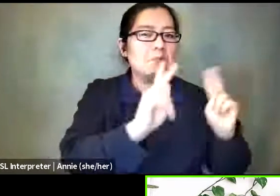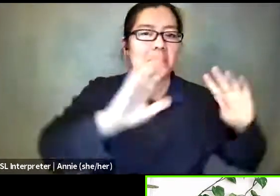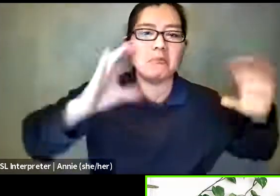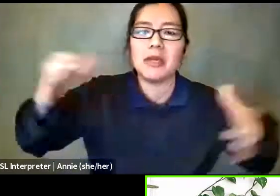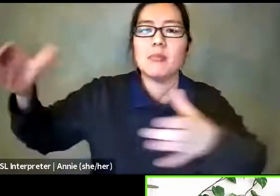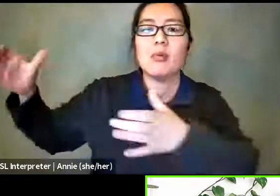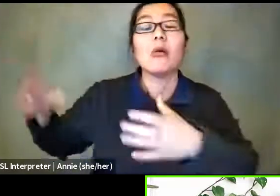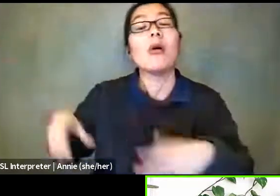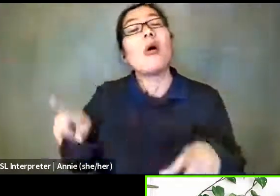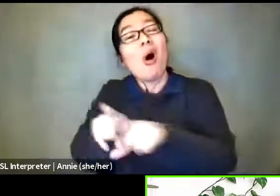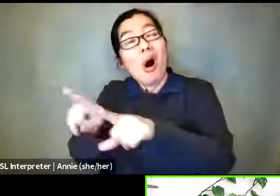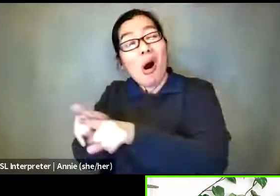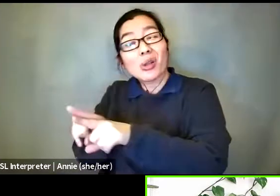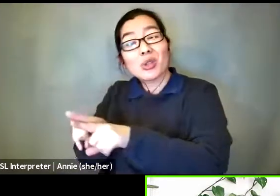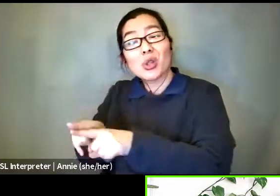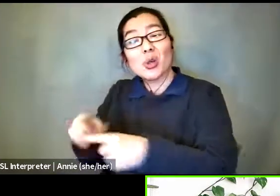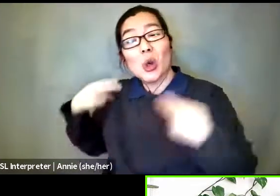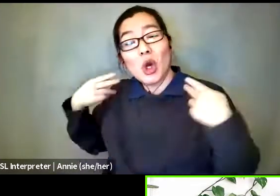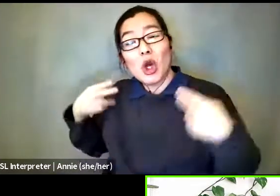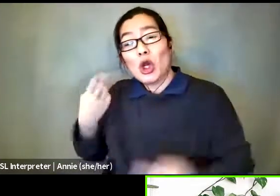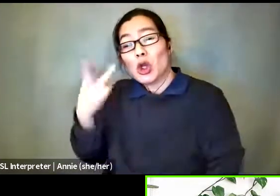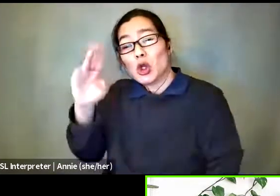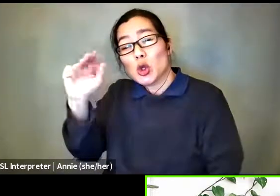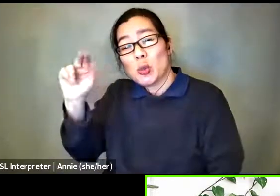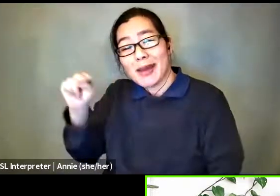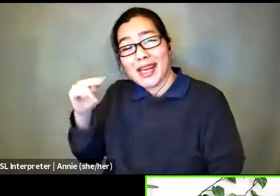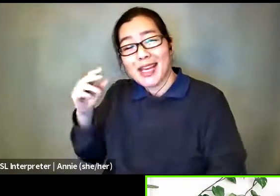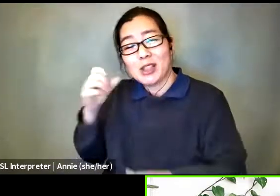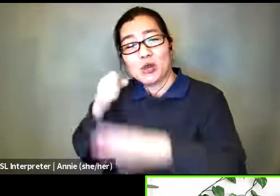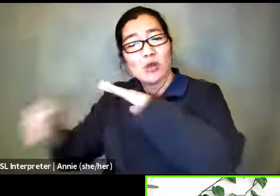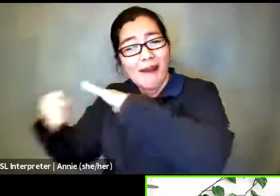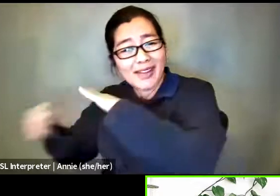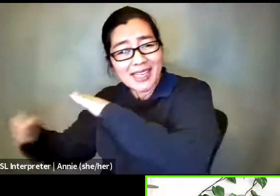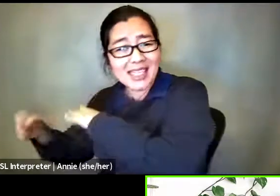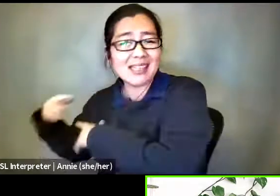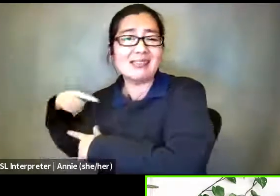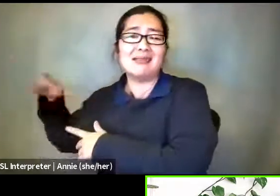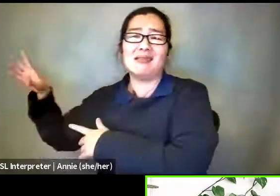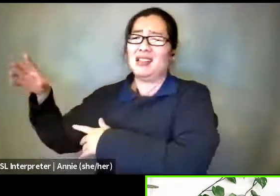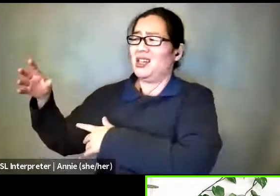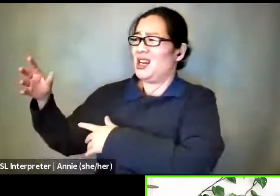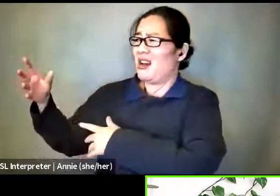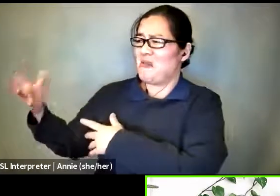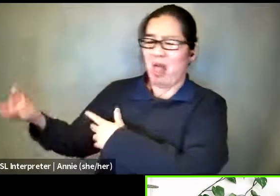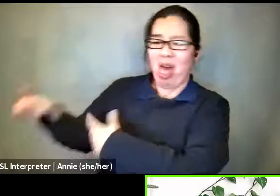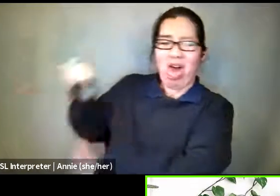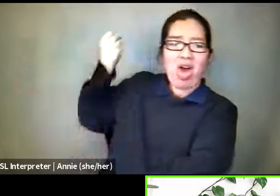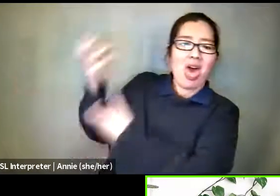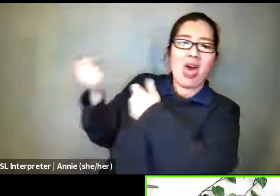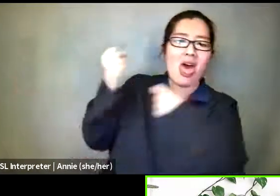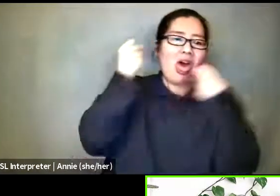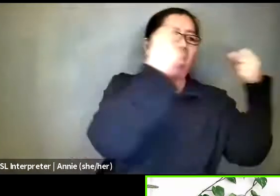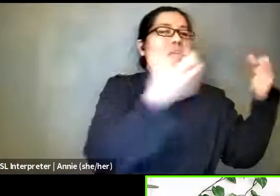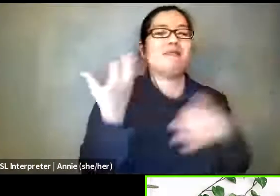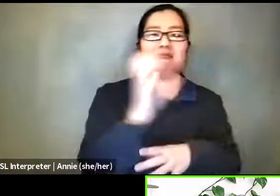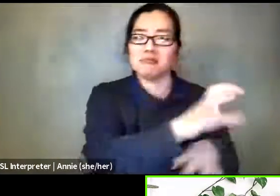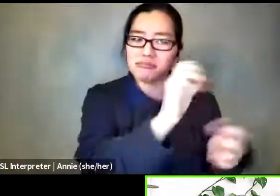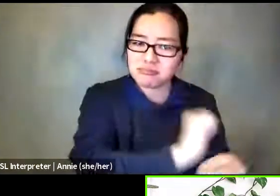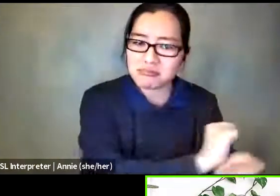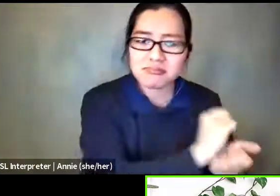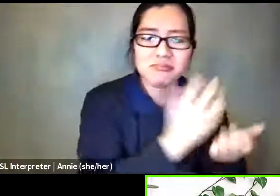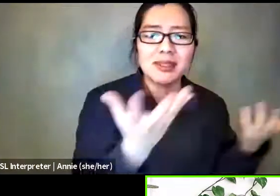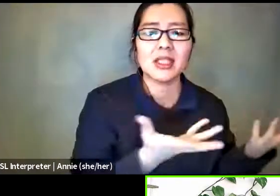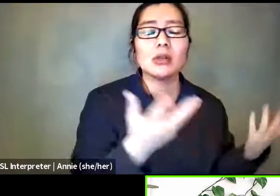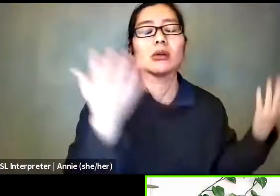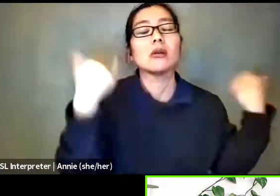trafficking, the bringing of other Indigenous people here. And then imperialism has created the circumstances where people